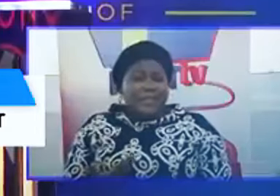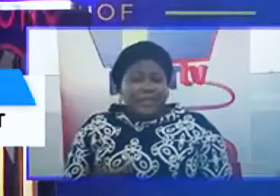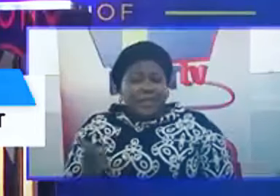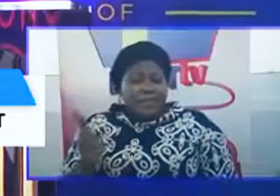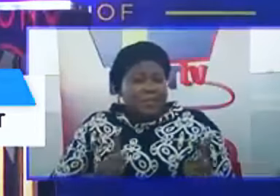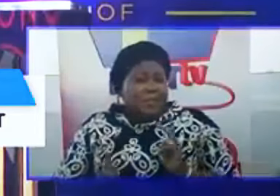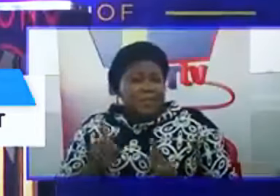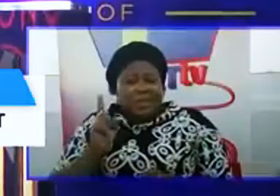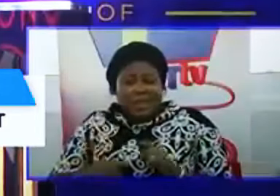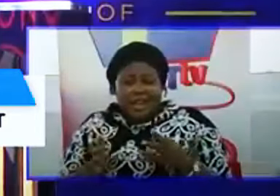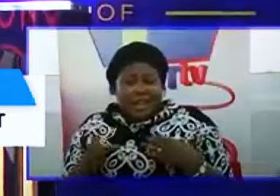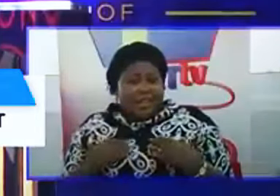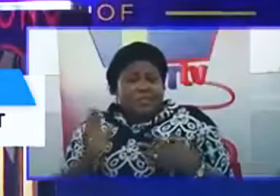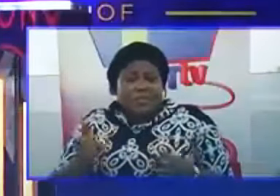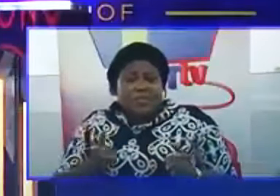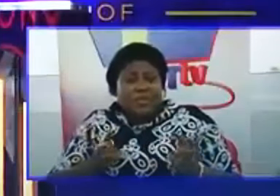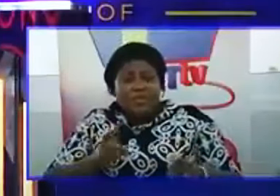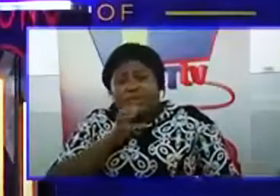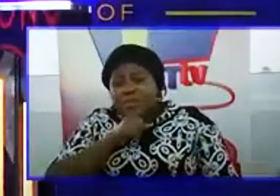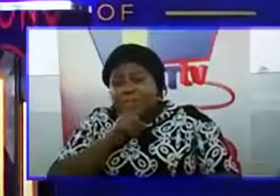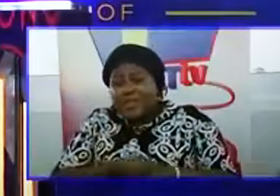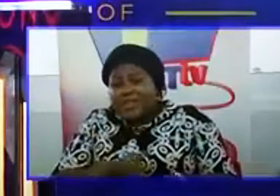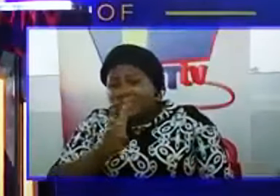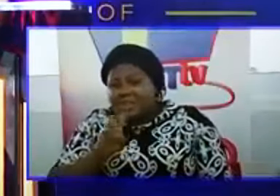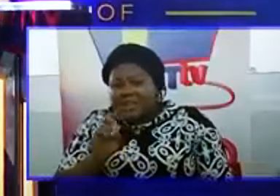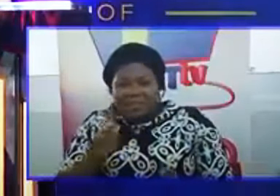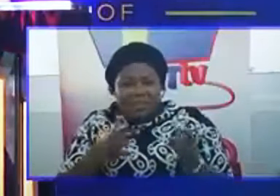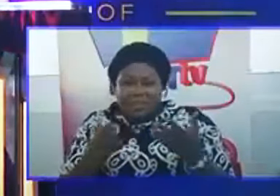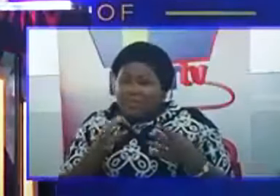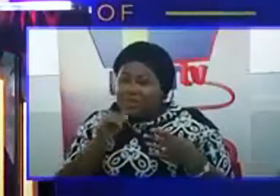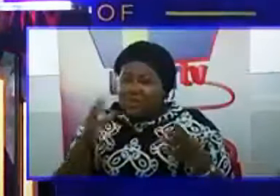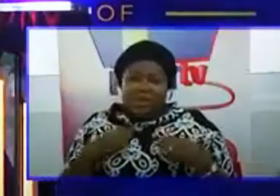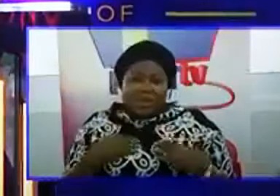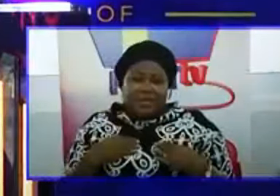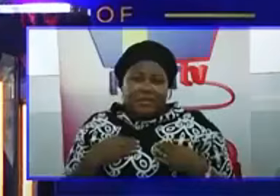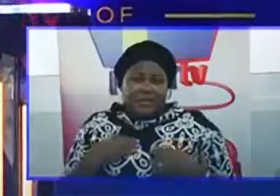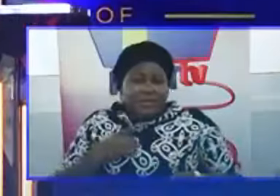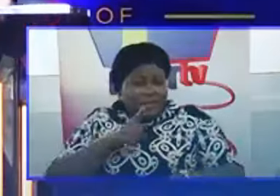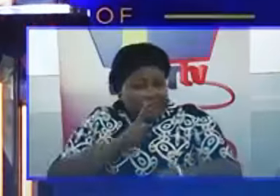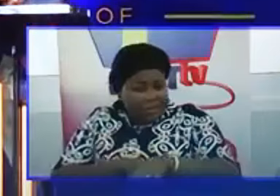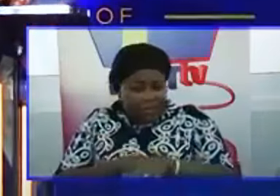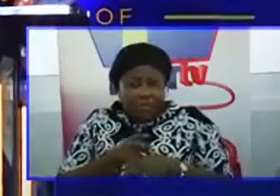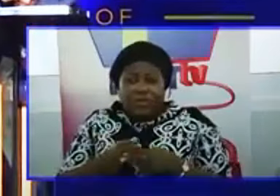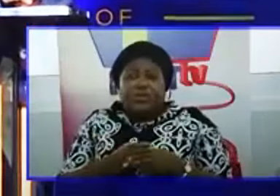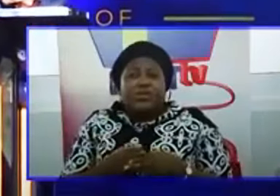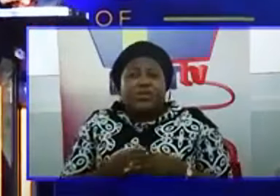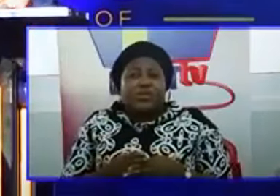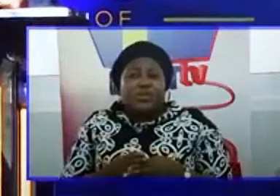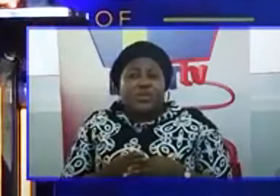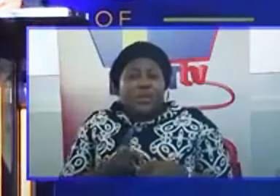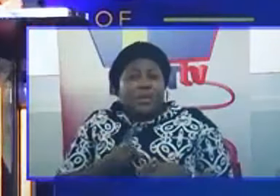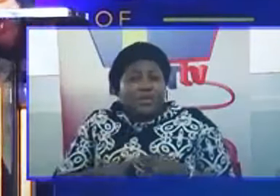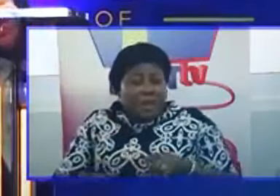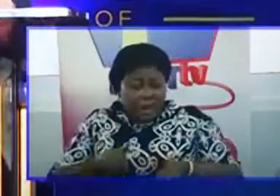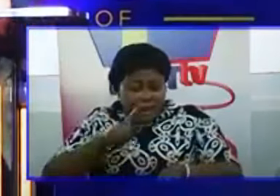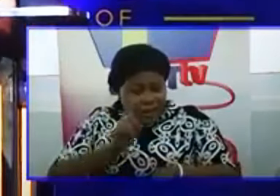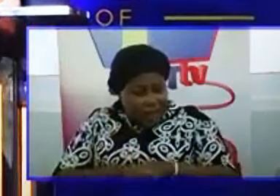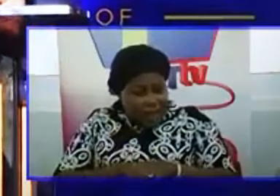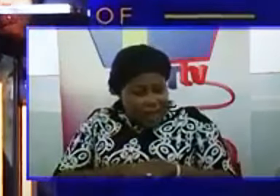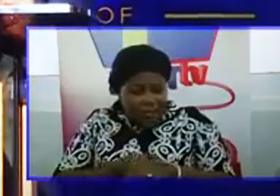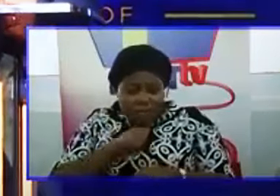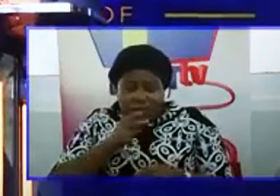No, they will not. Time is short, but I want to say this morning that time is not just short, time is too